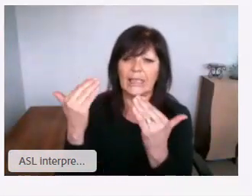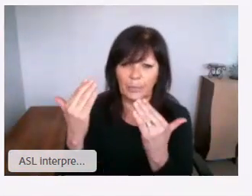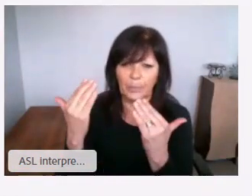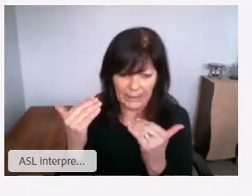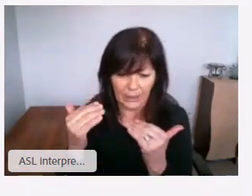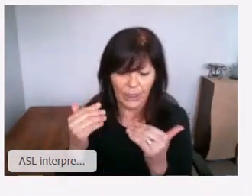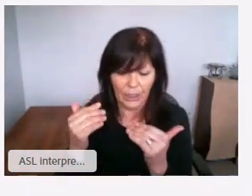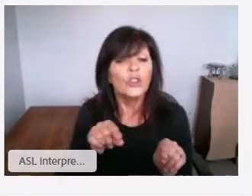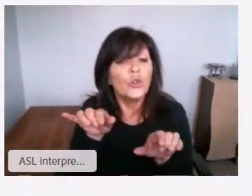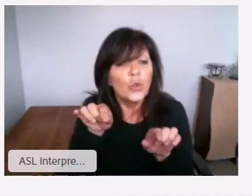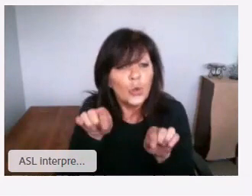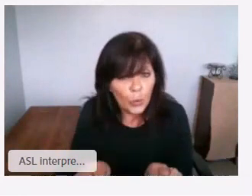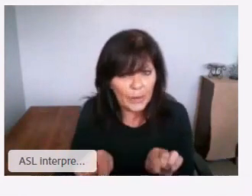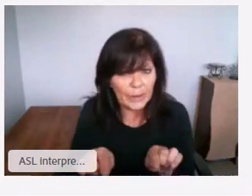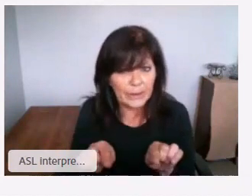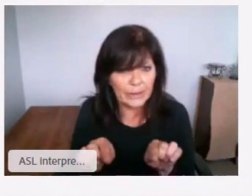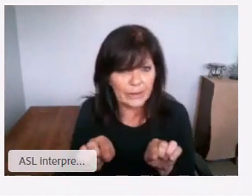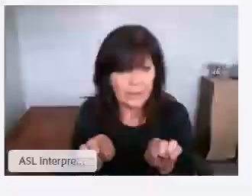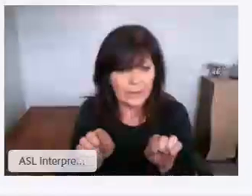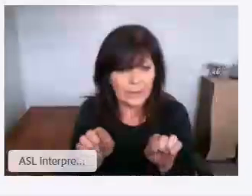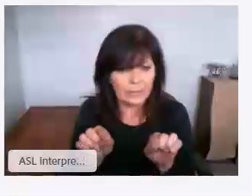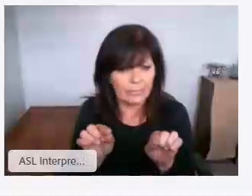this, there is